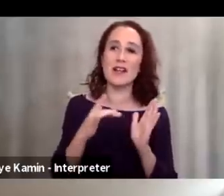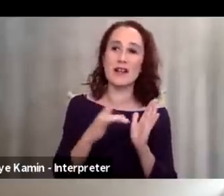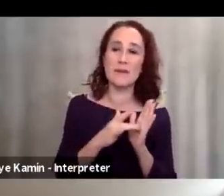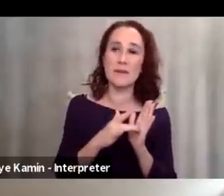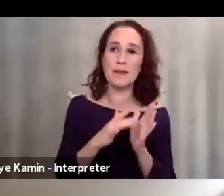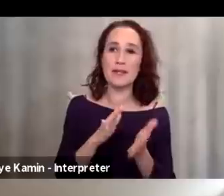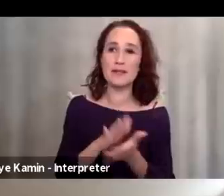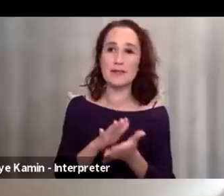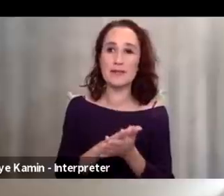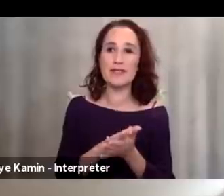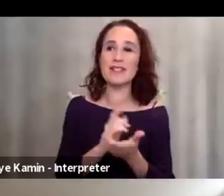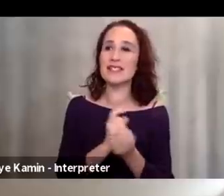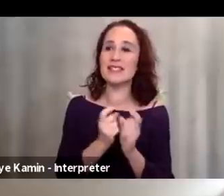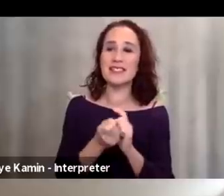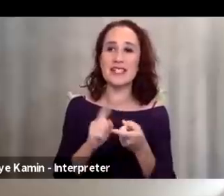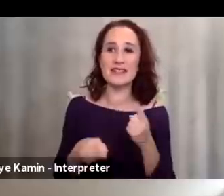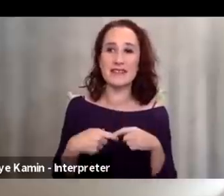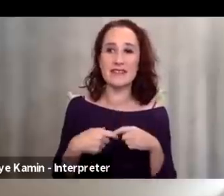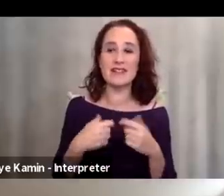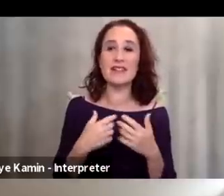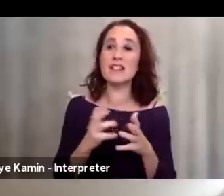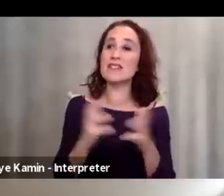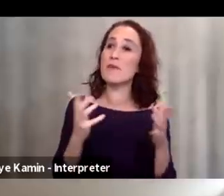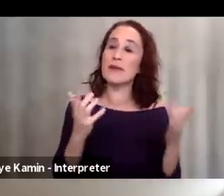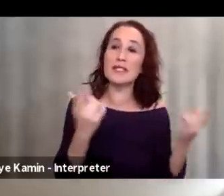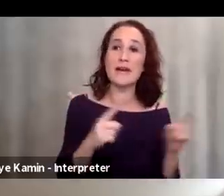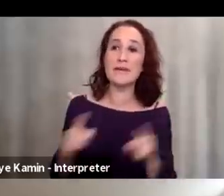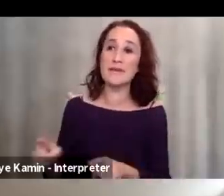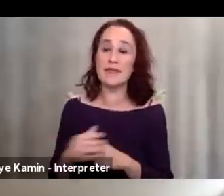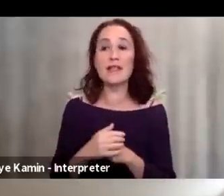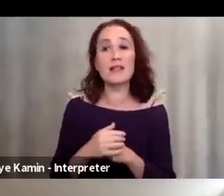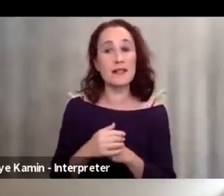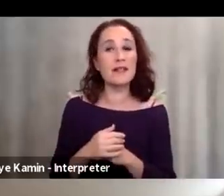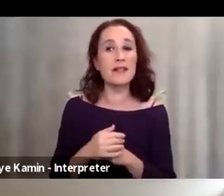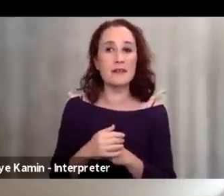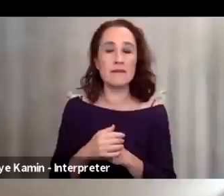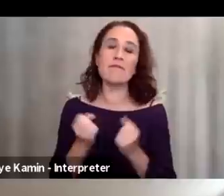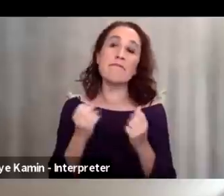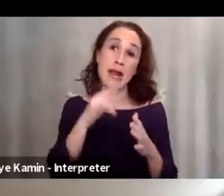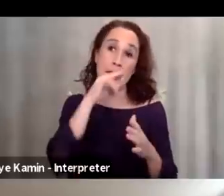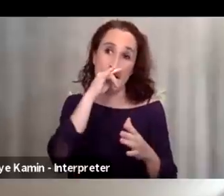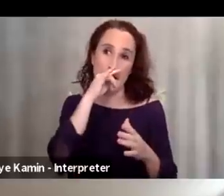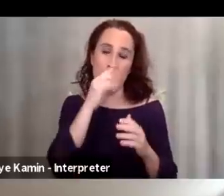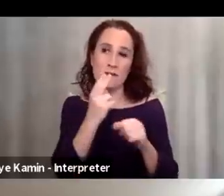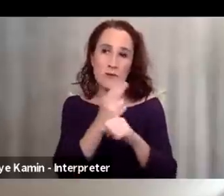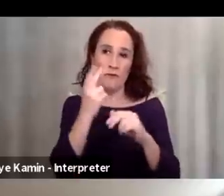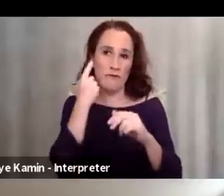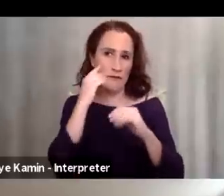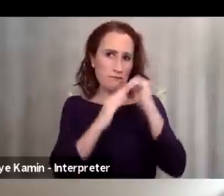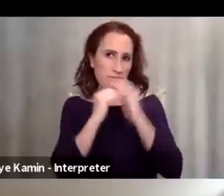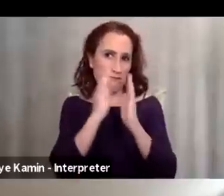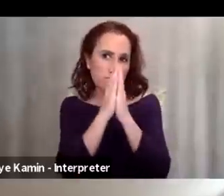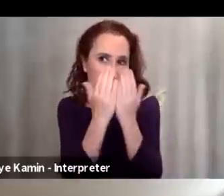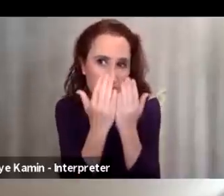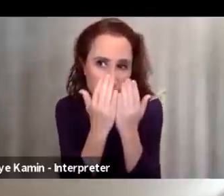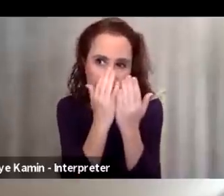puberty and changing friends. So much going on that it makes sense that a lot of kids turn to books for comfort. Are there any books from